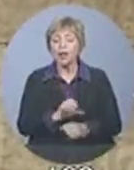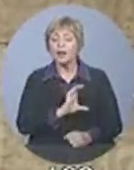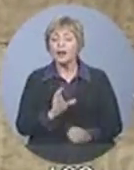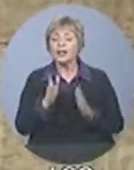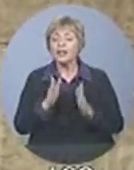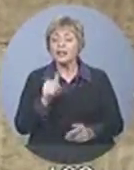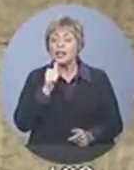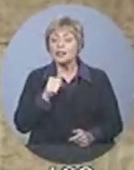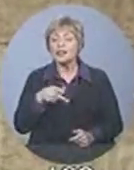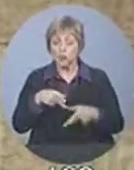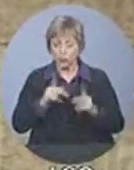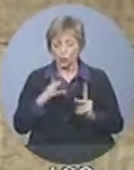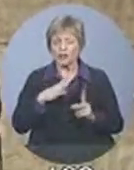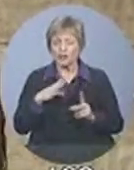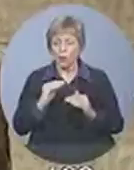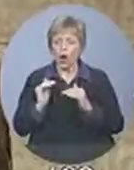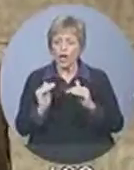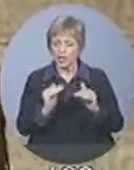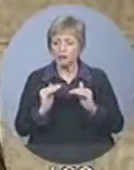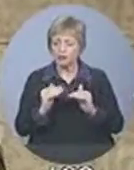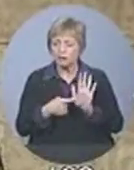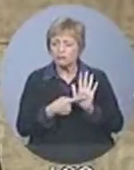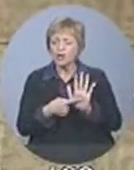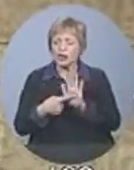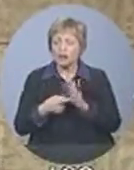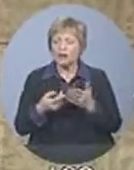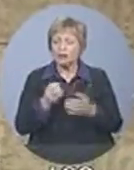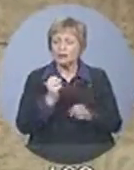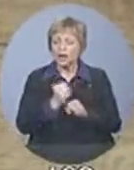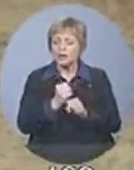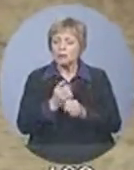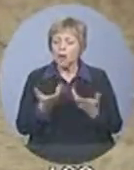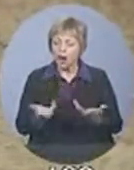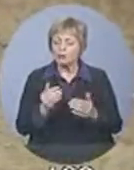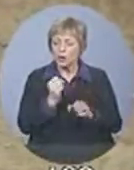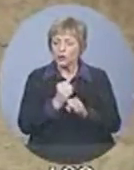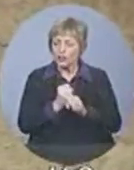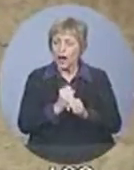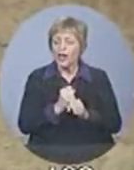pay for work of equal value, and a decent standard of living. When